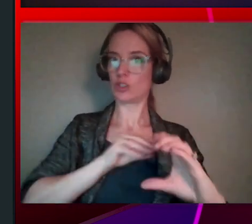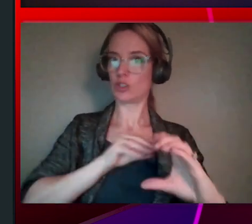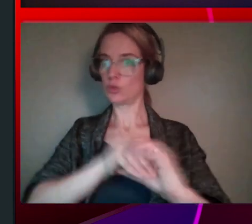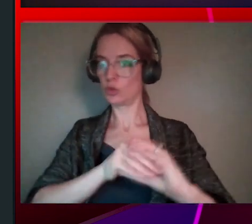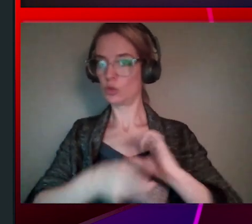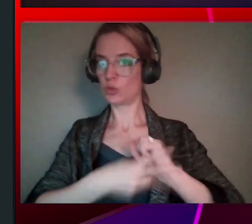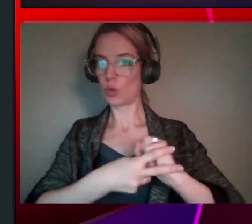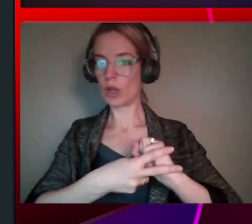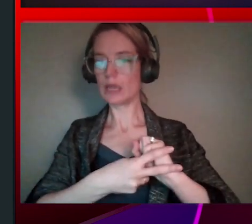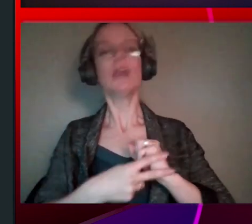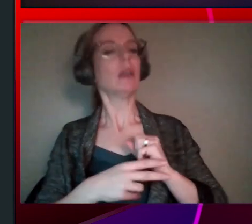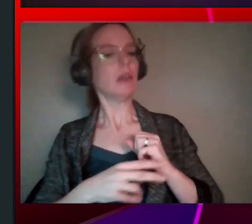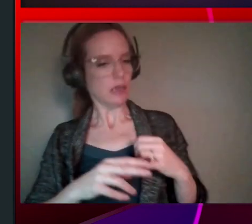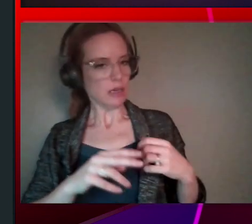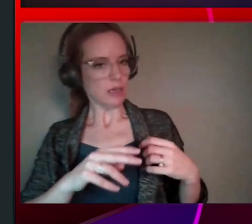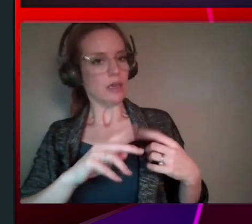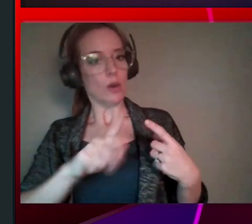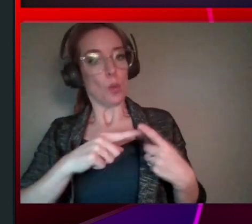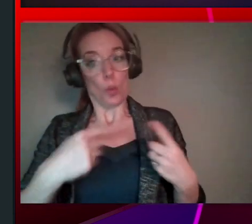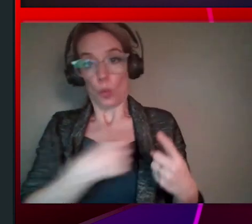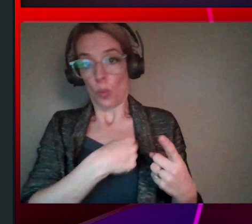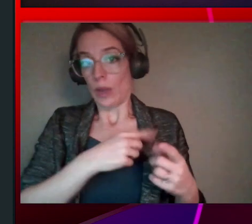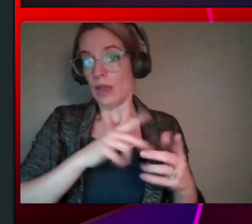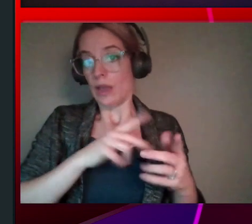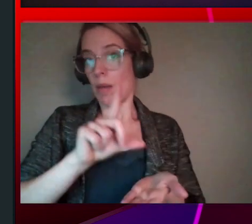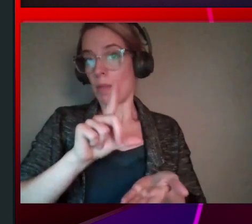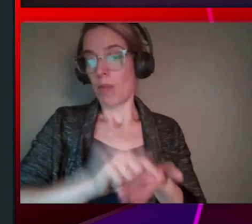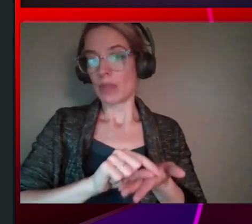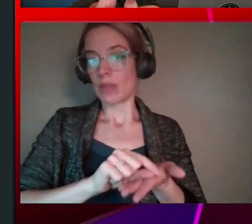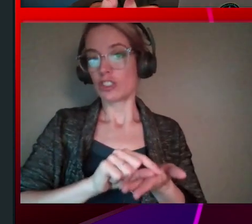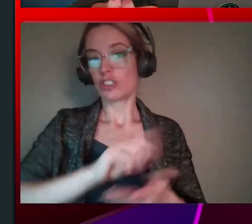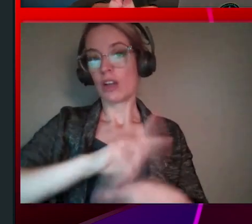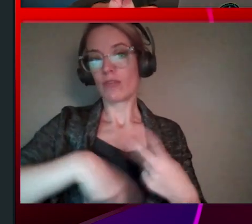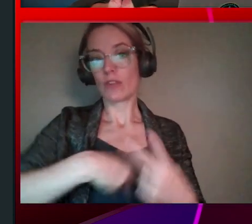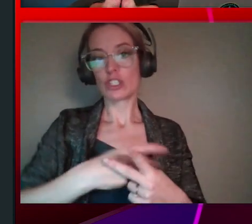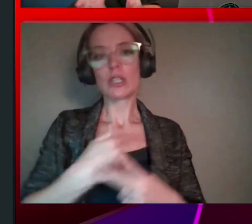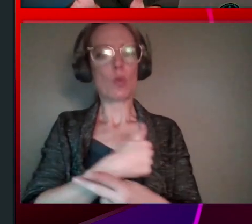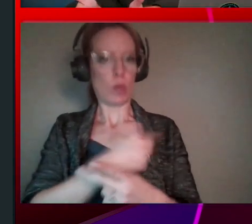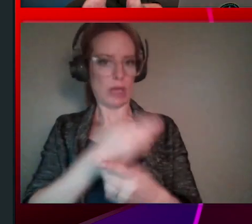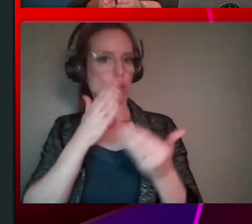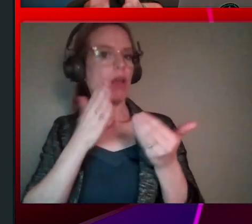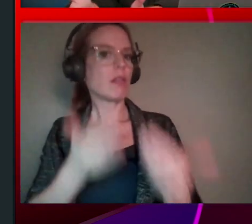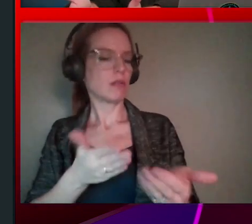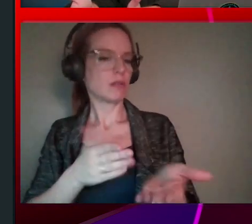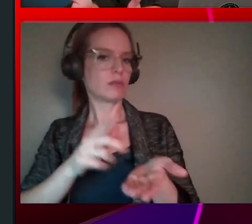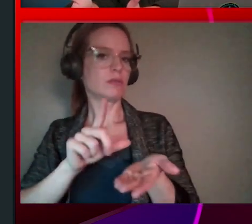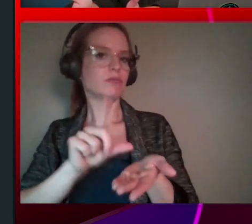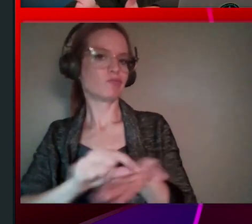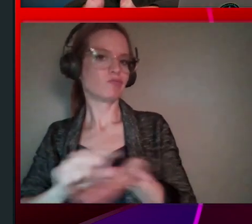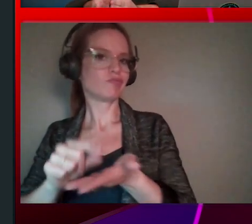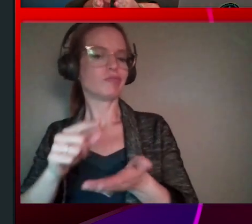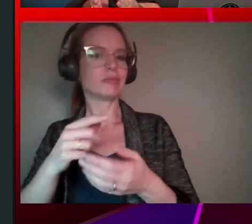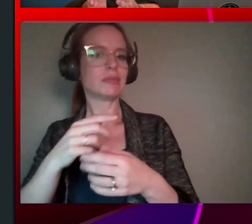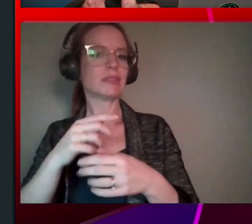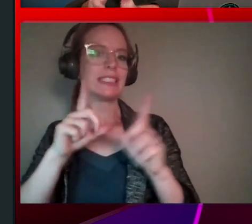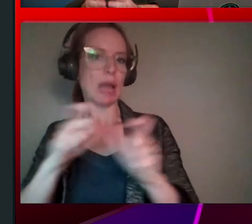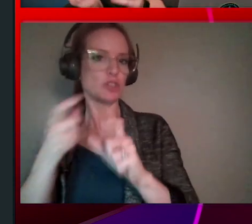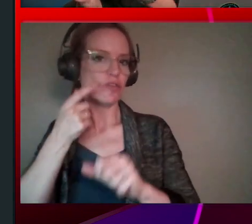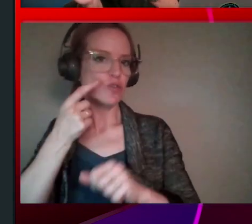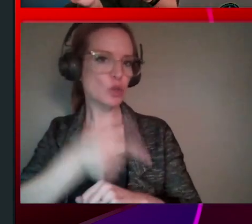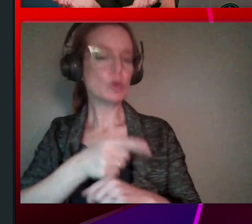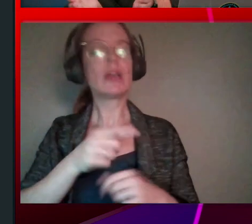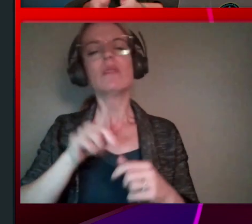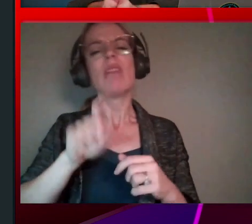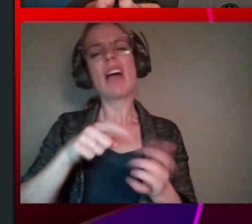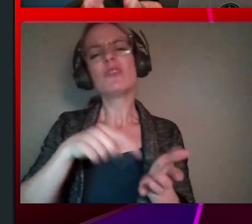we are going to go and create those snapshots on your behalf. You do pay for just the normal invoke time or